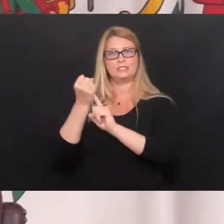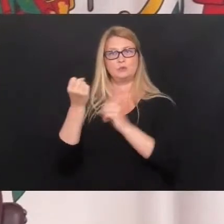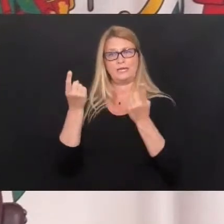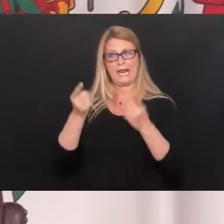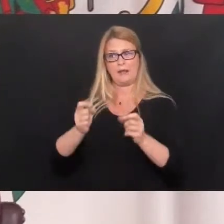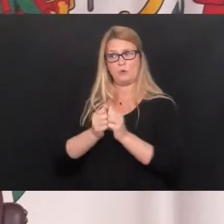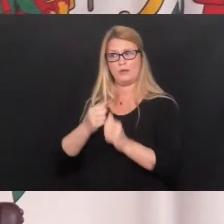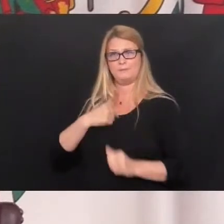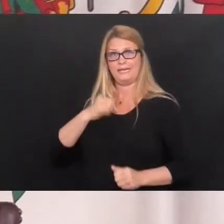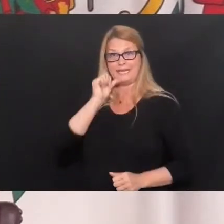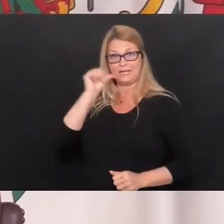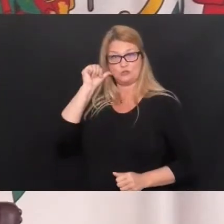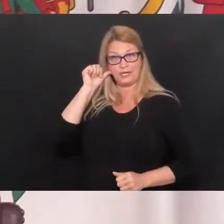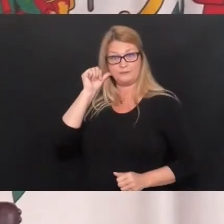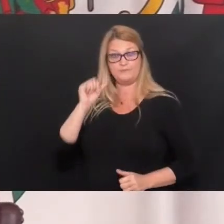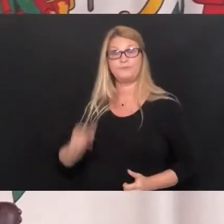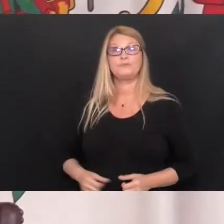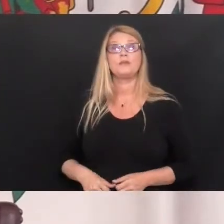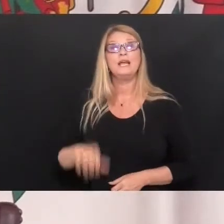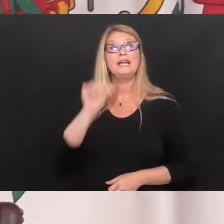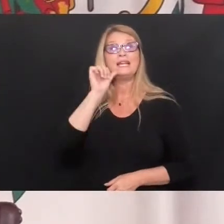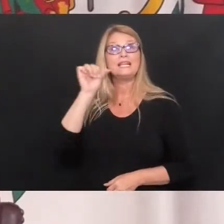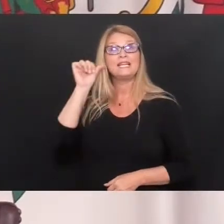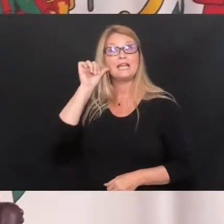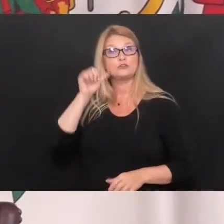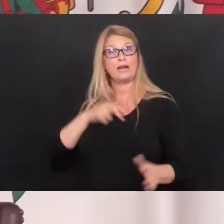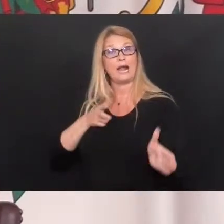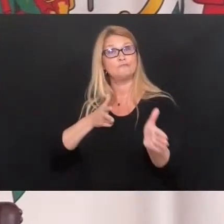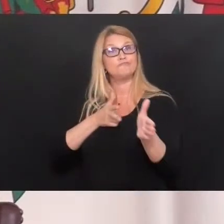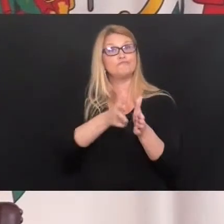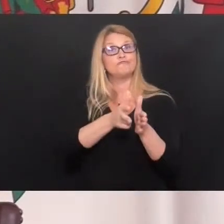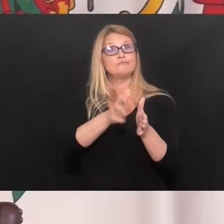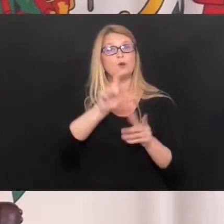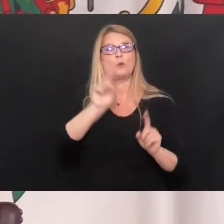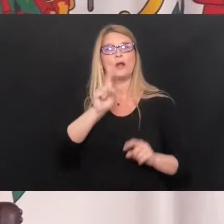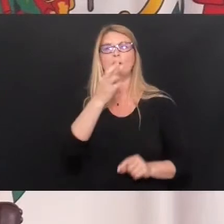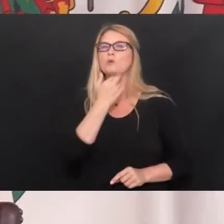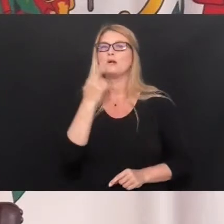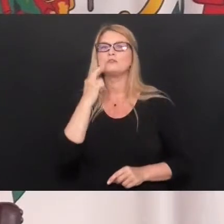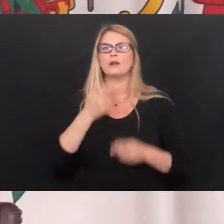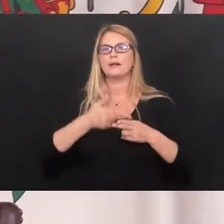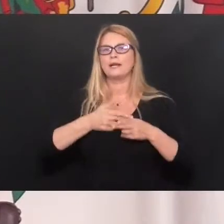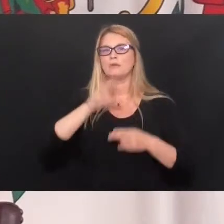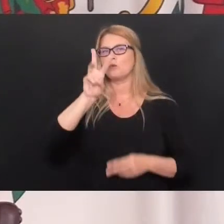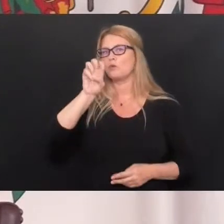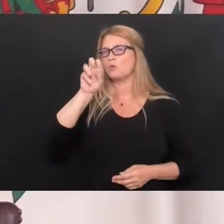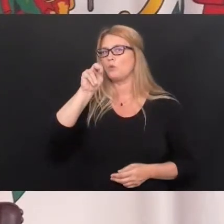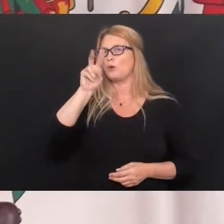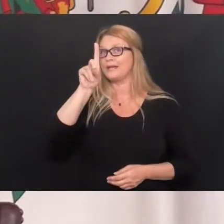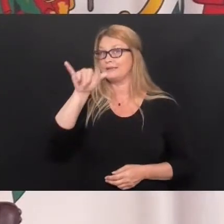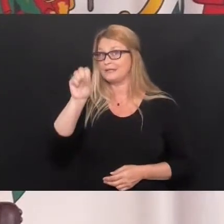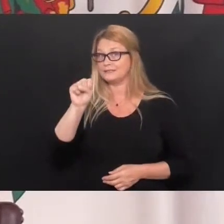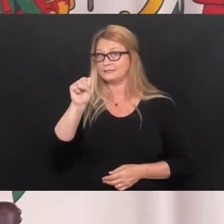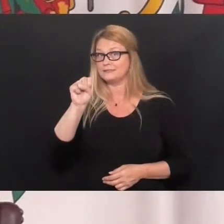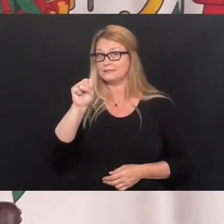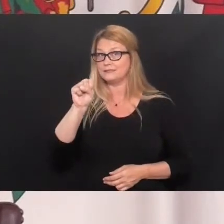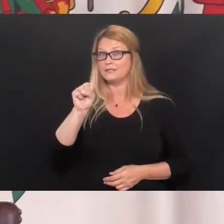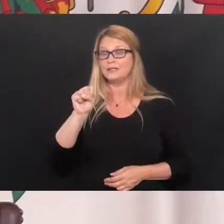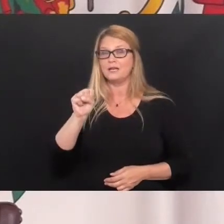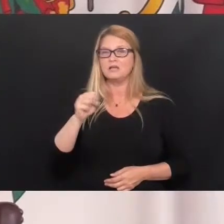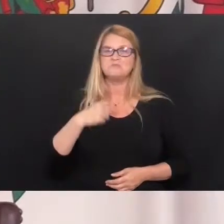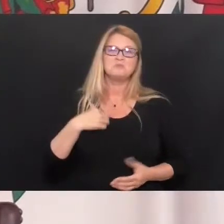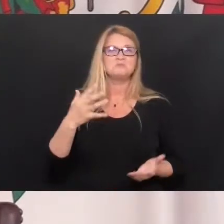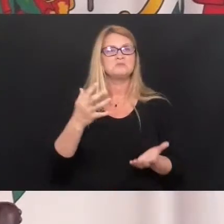yesterday. Yesterday, I was going through a Wendy's, as I do from time to time, and I was, just